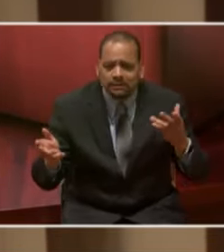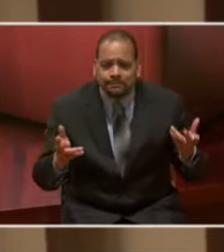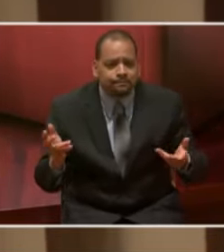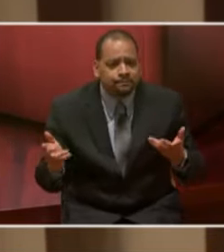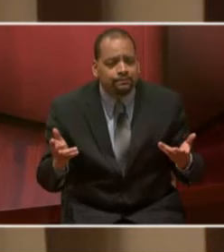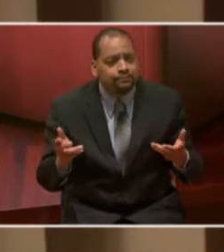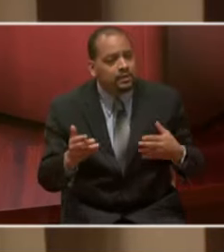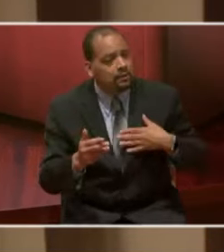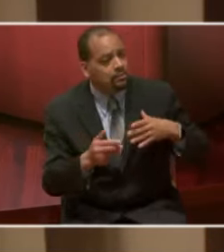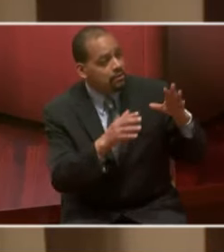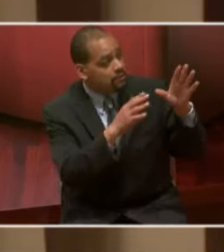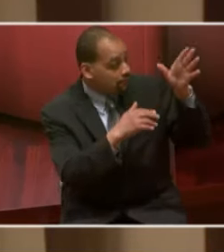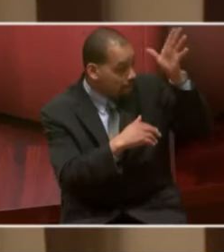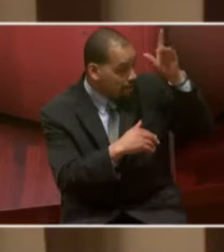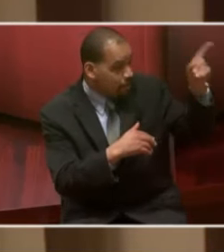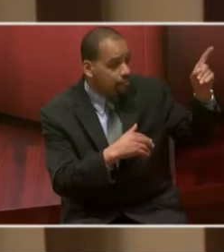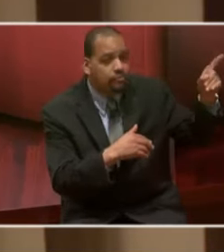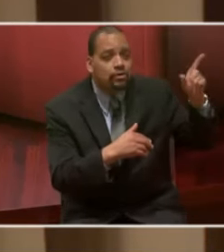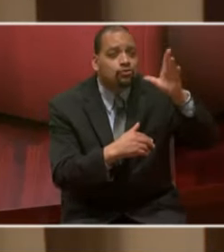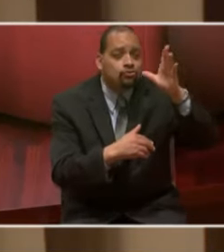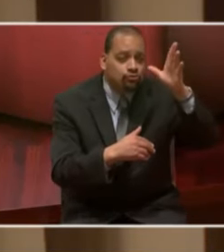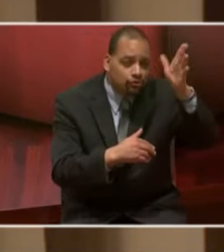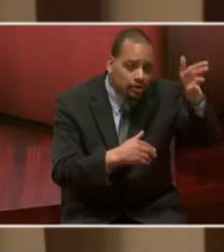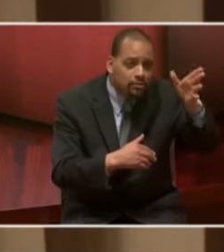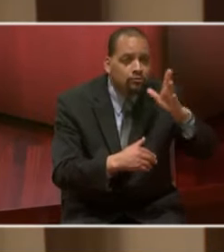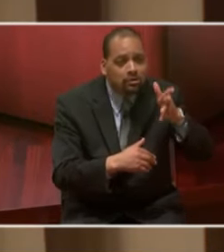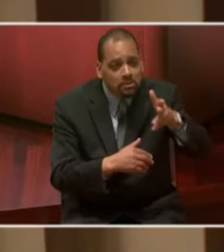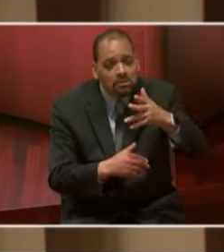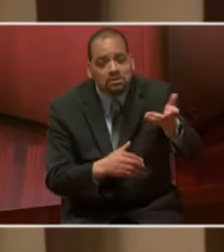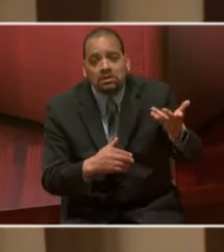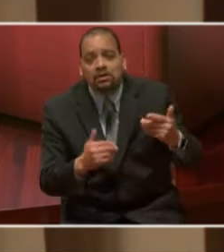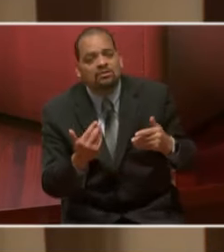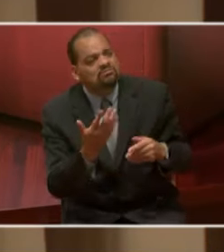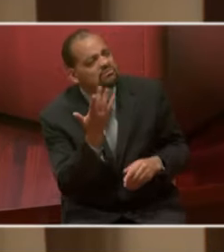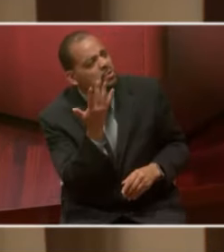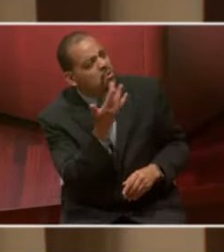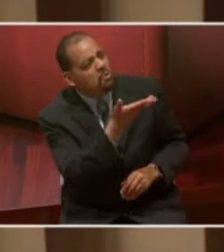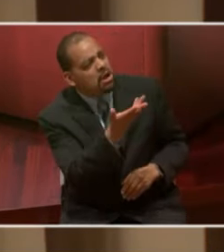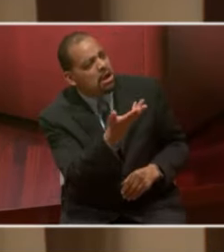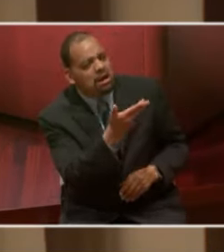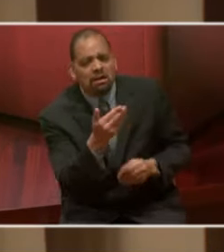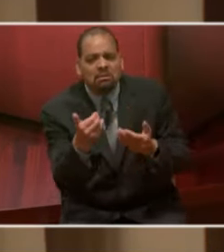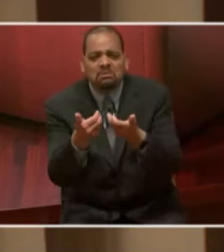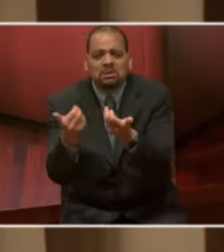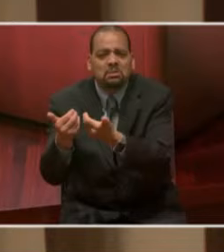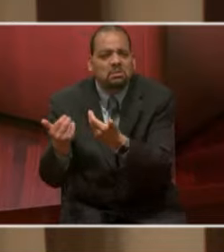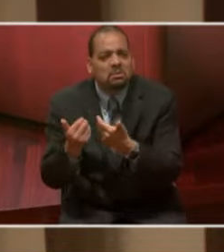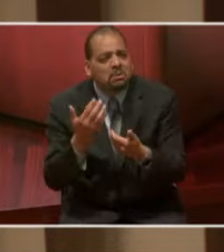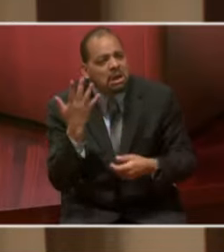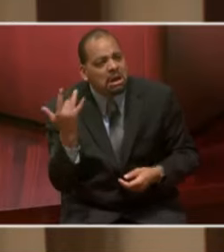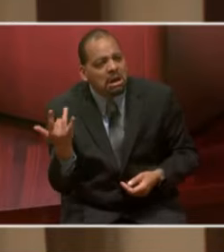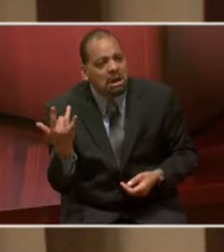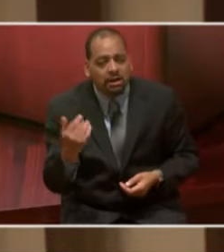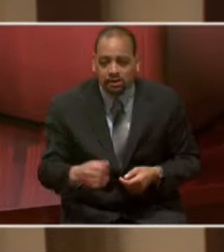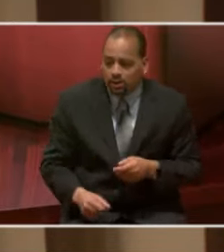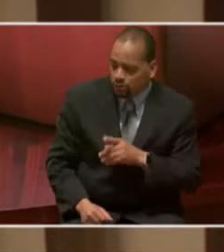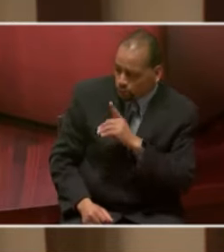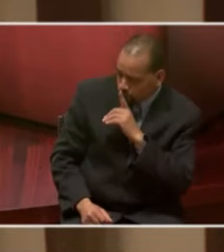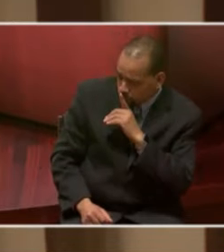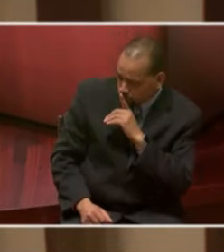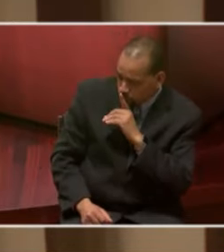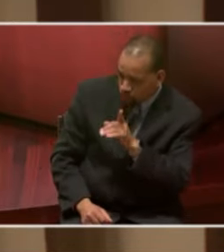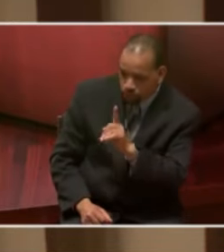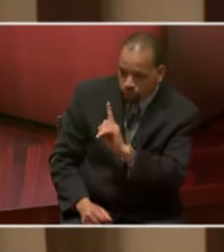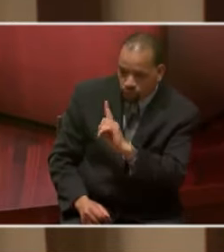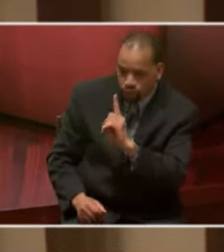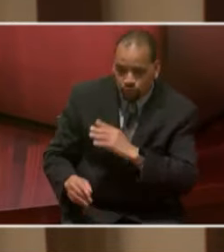food. We had a wonderful meal, unbelievable meal. They had the lazy Susan, you call it?